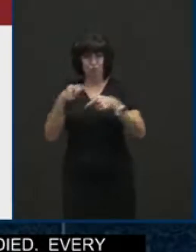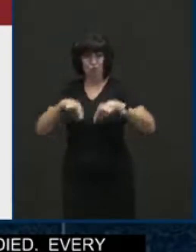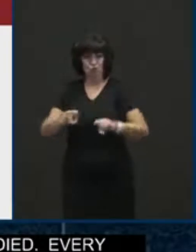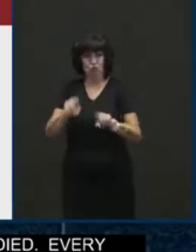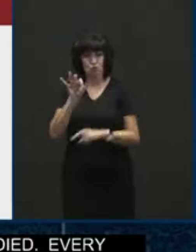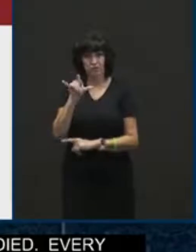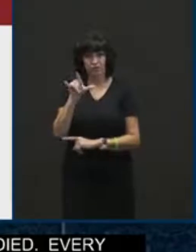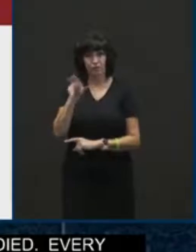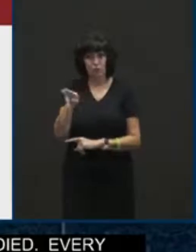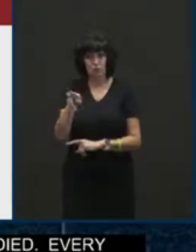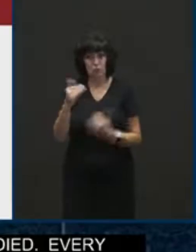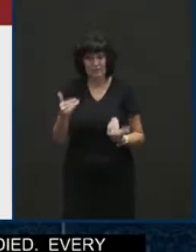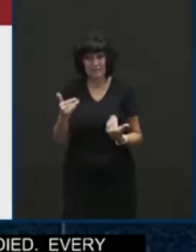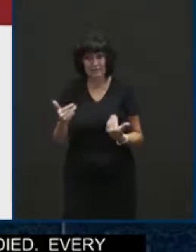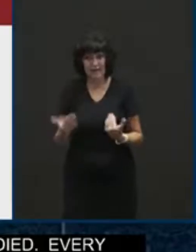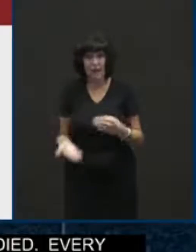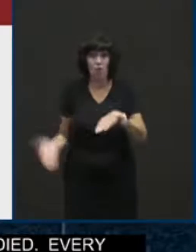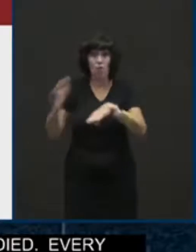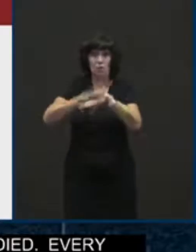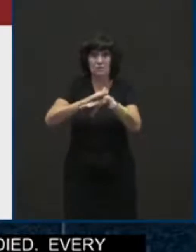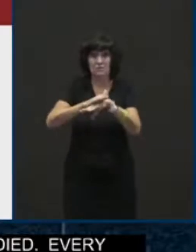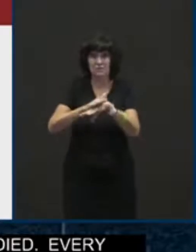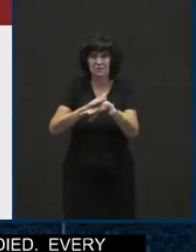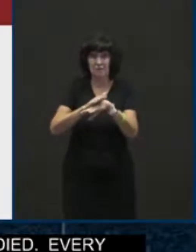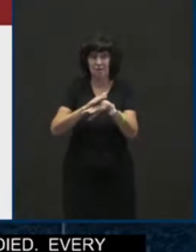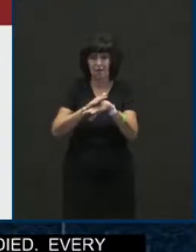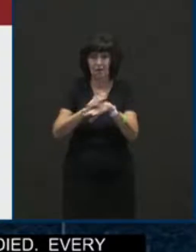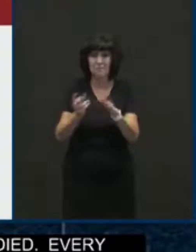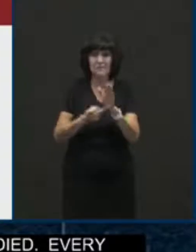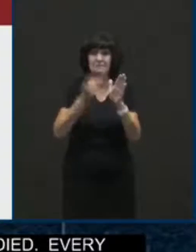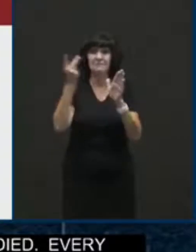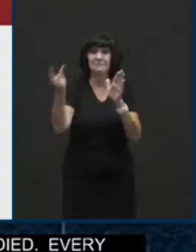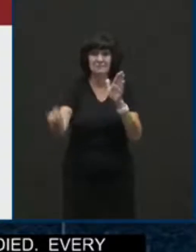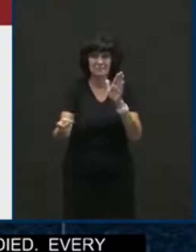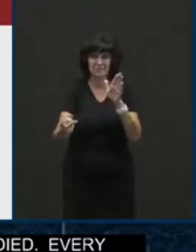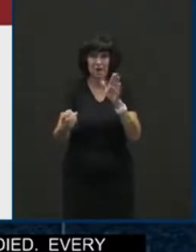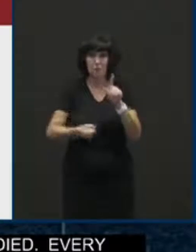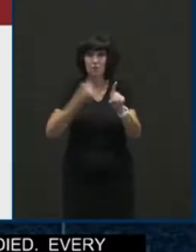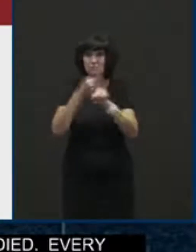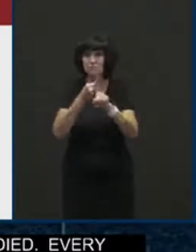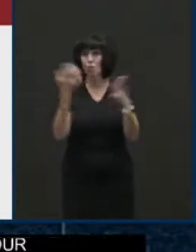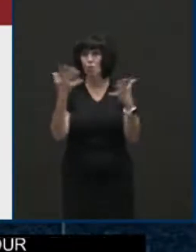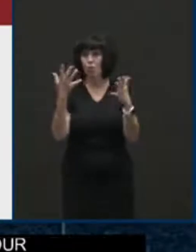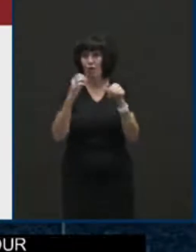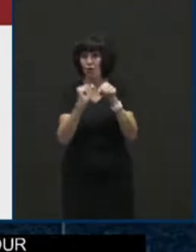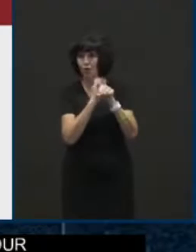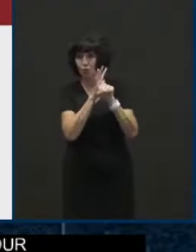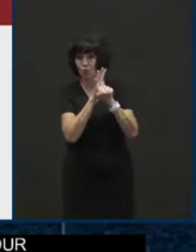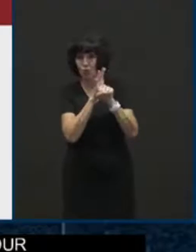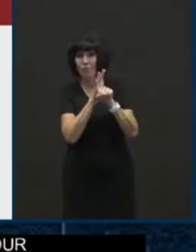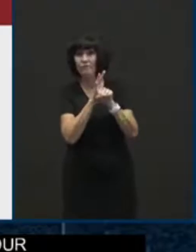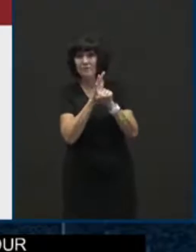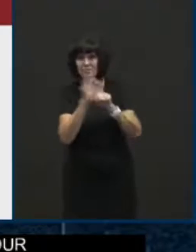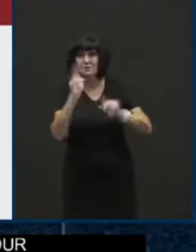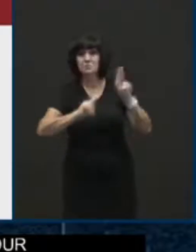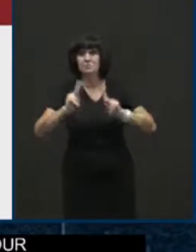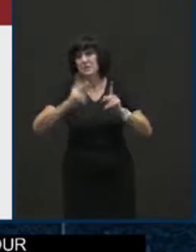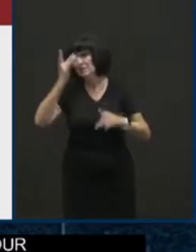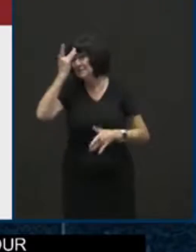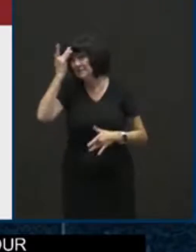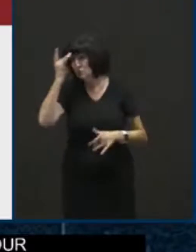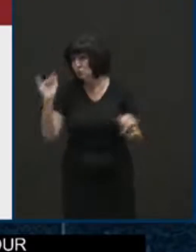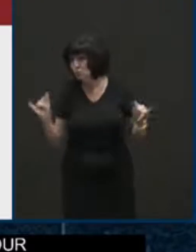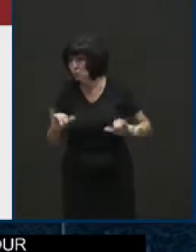with COVID with us this year, it's incredibly important that we all do absolutely everything